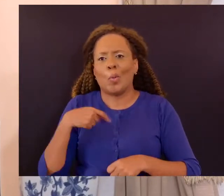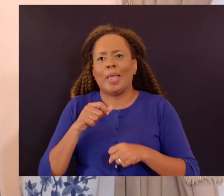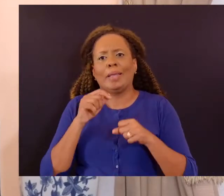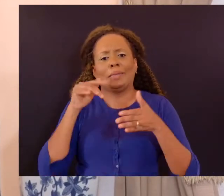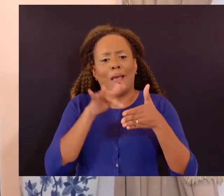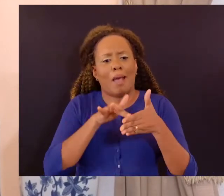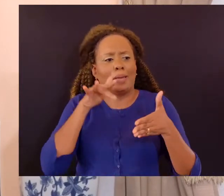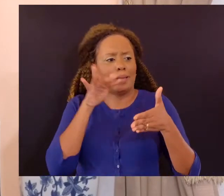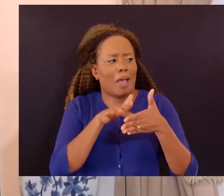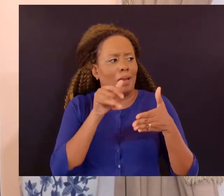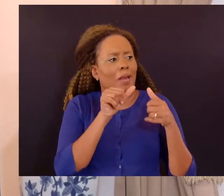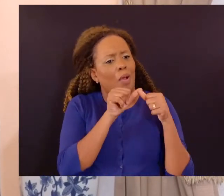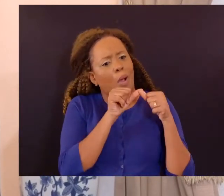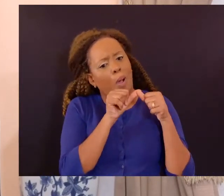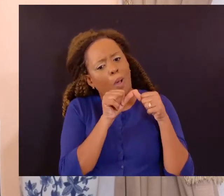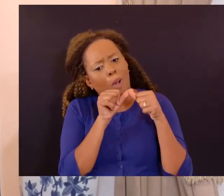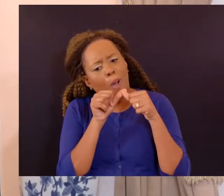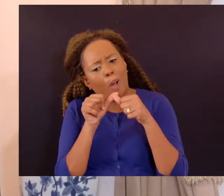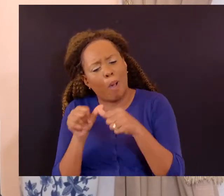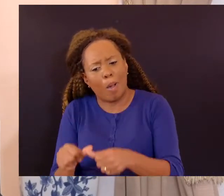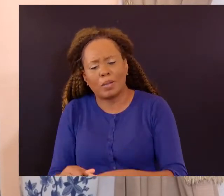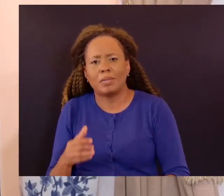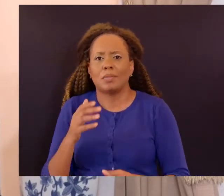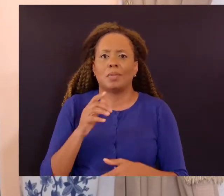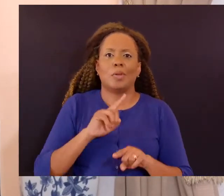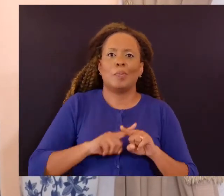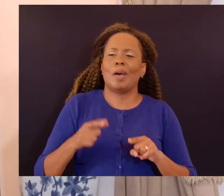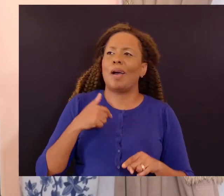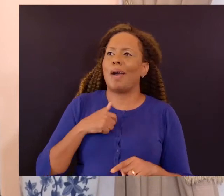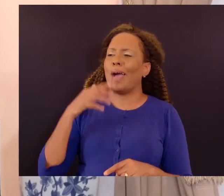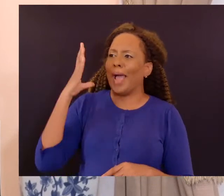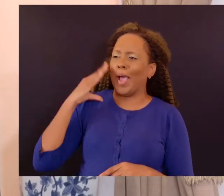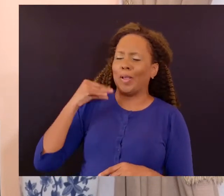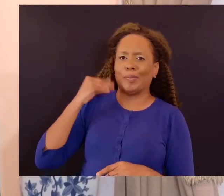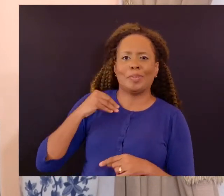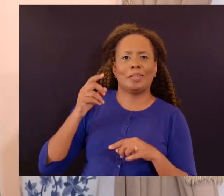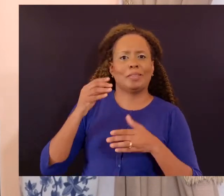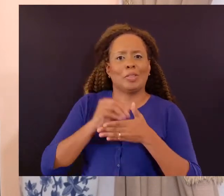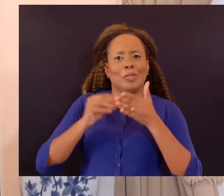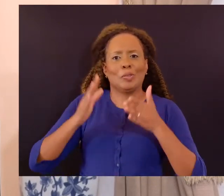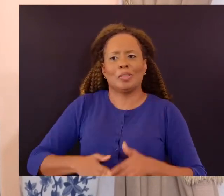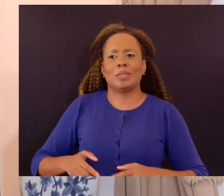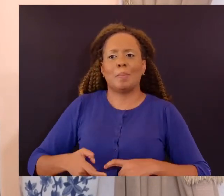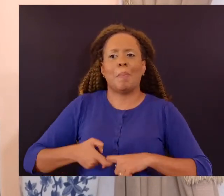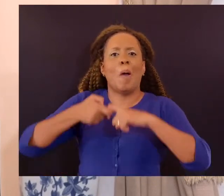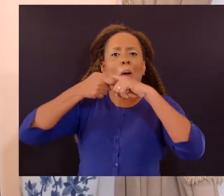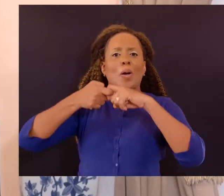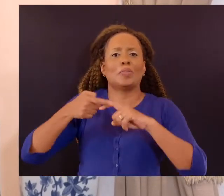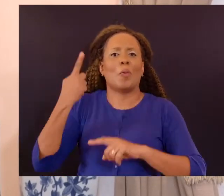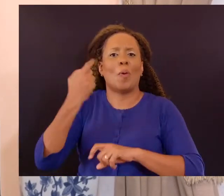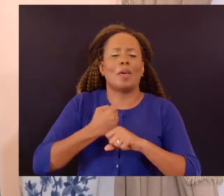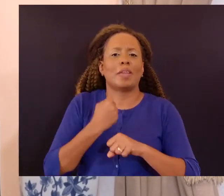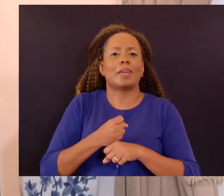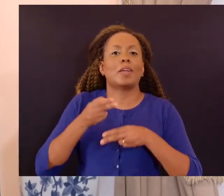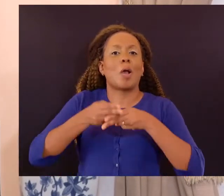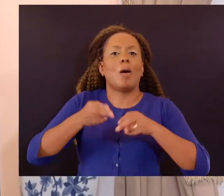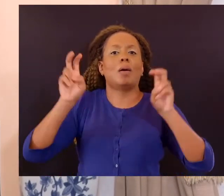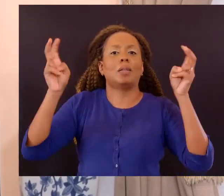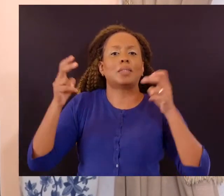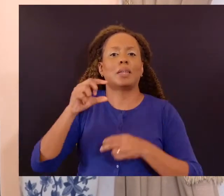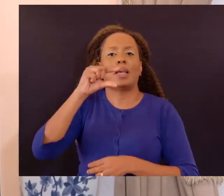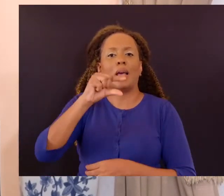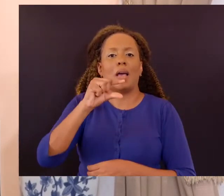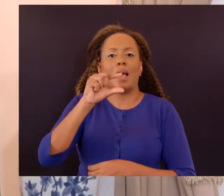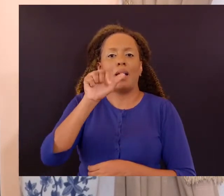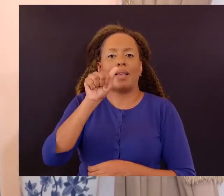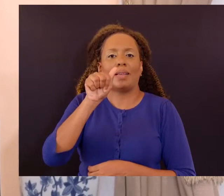from cradle to the grave if you can, and then into the world of work. And so it was very difficult to understand that concept that you